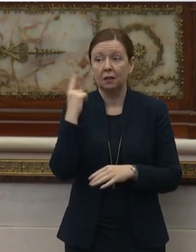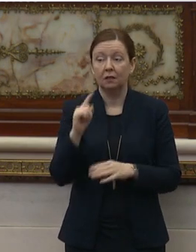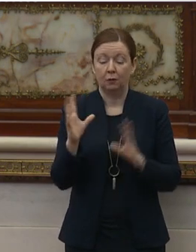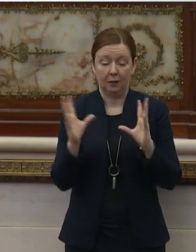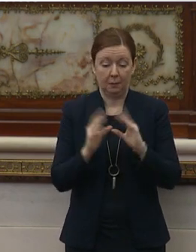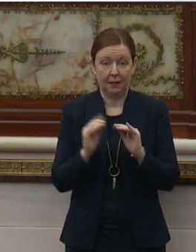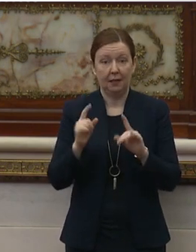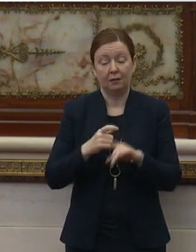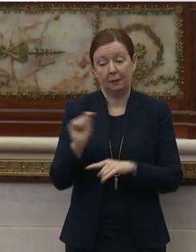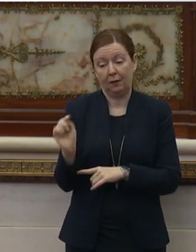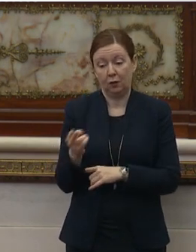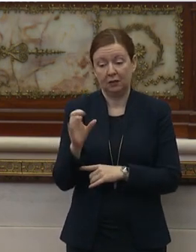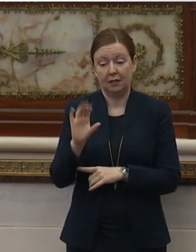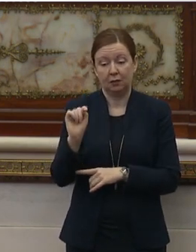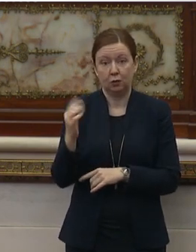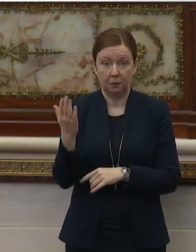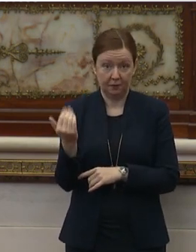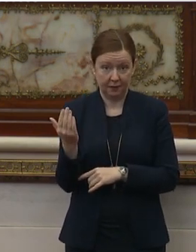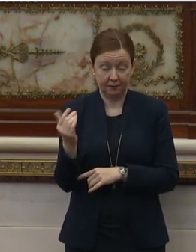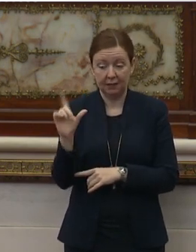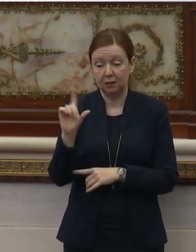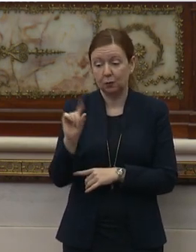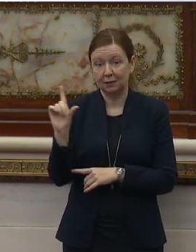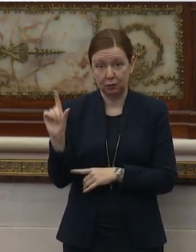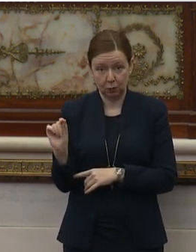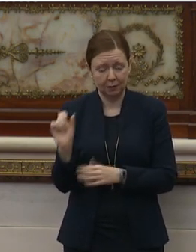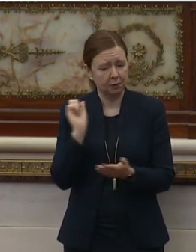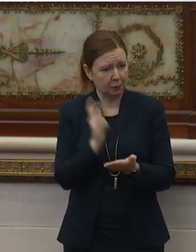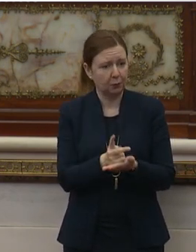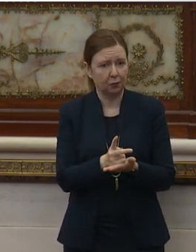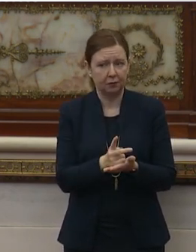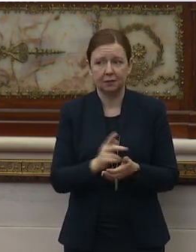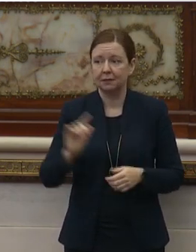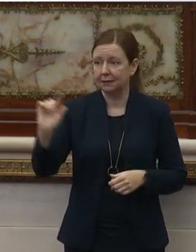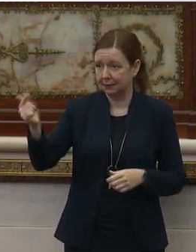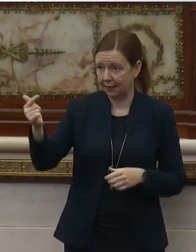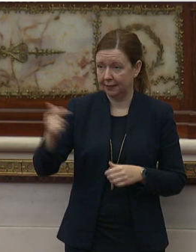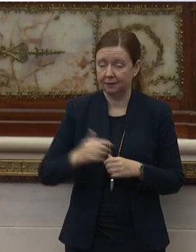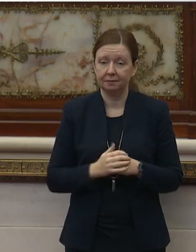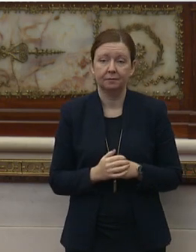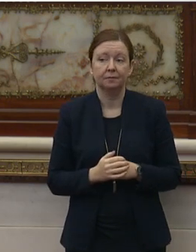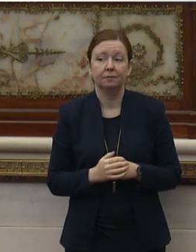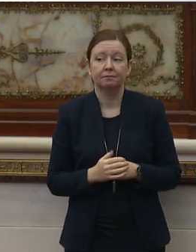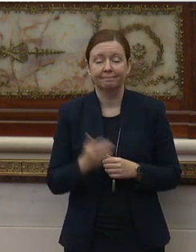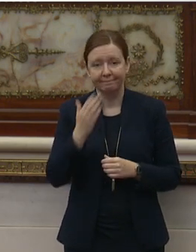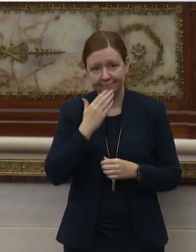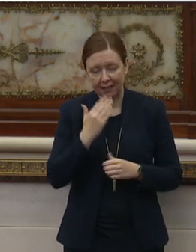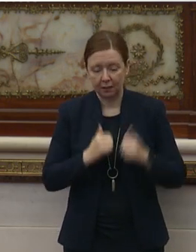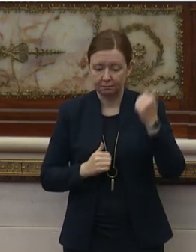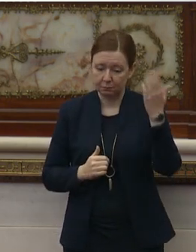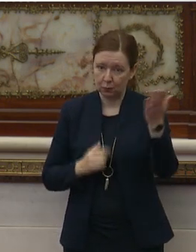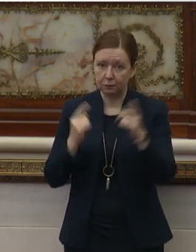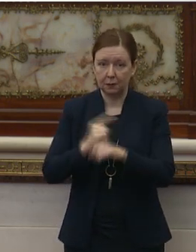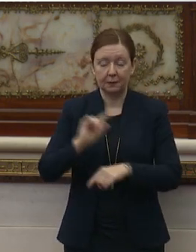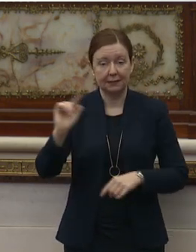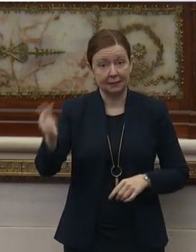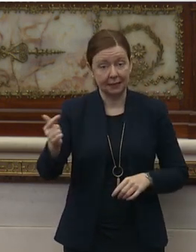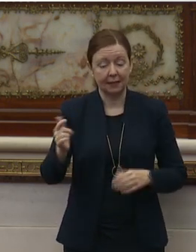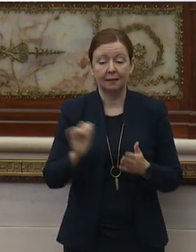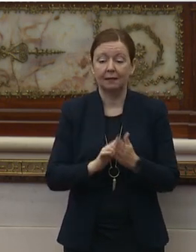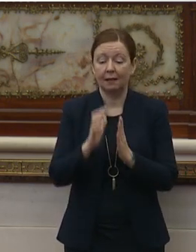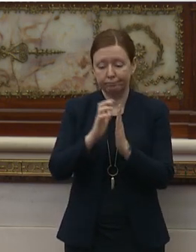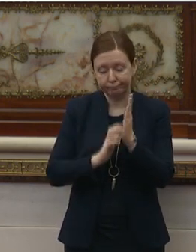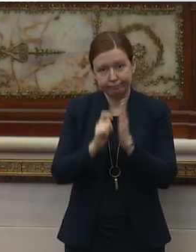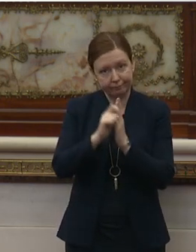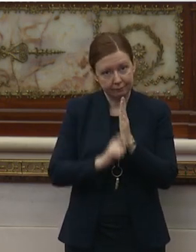the meeting Thursday, October 15, 2020 be approved. Second. Thank you. It has been moved and properly seconded that the journal